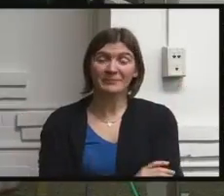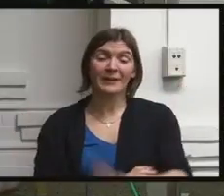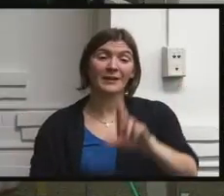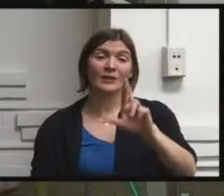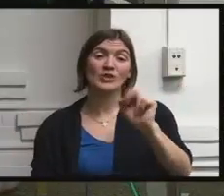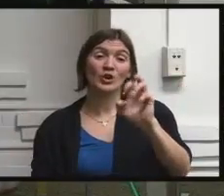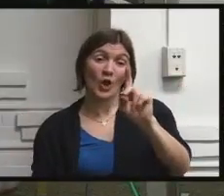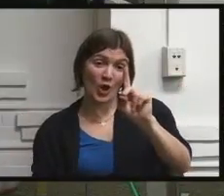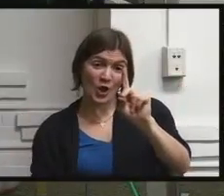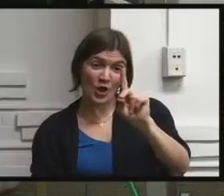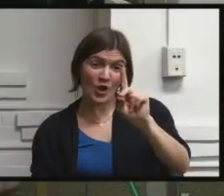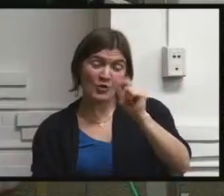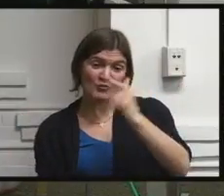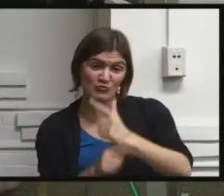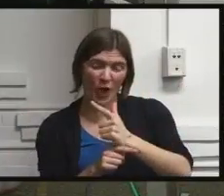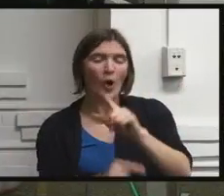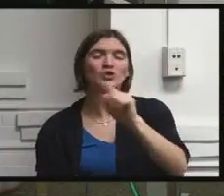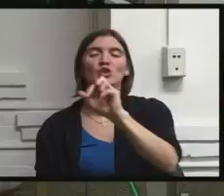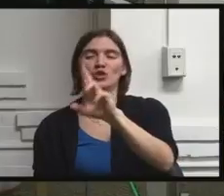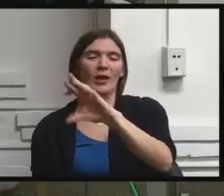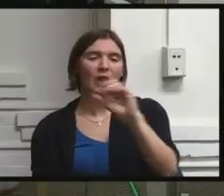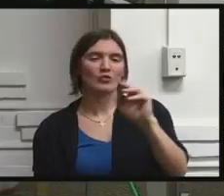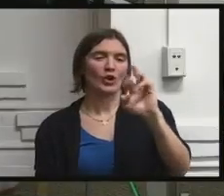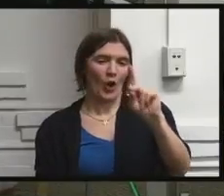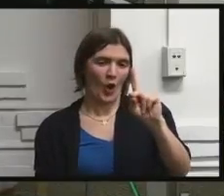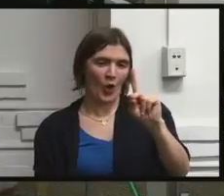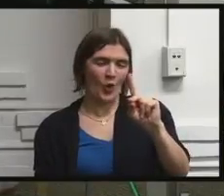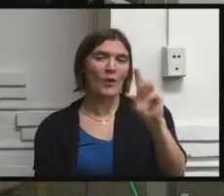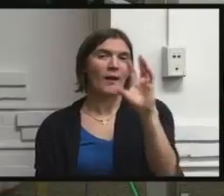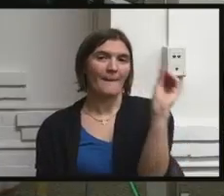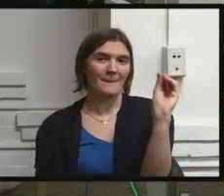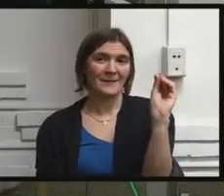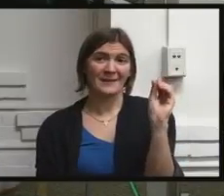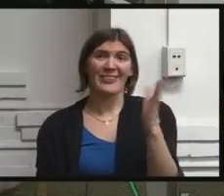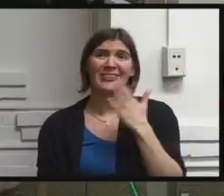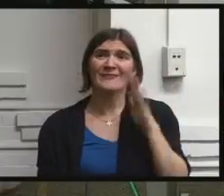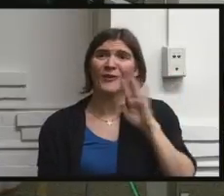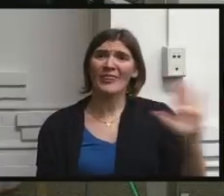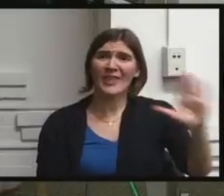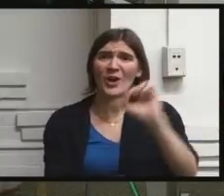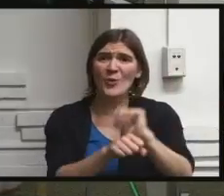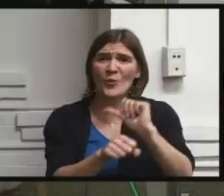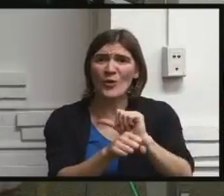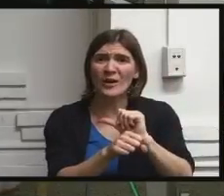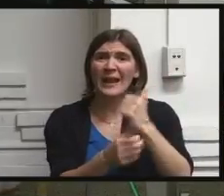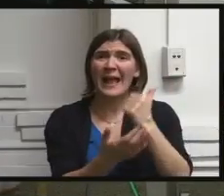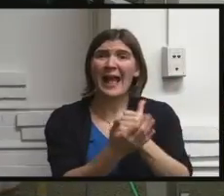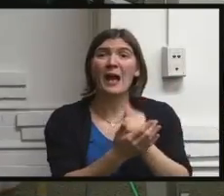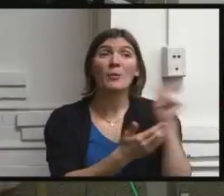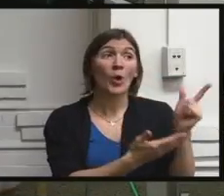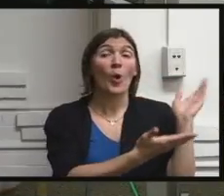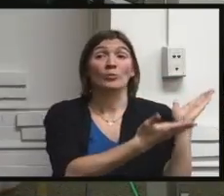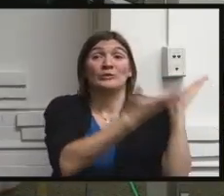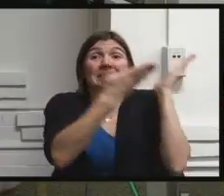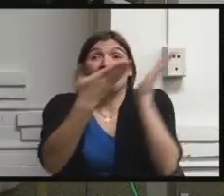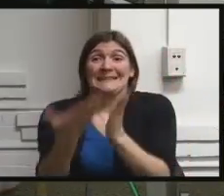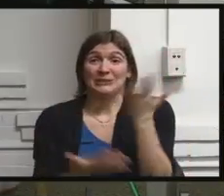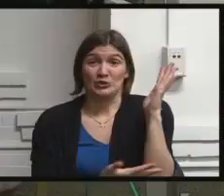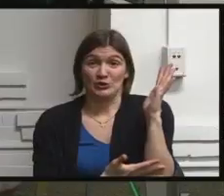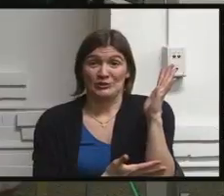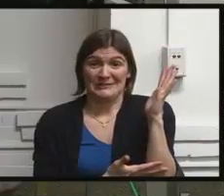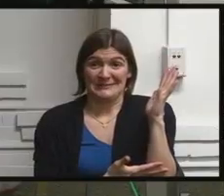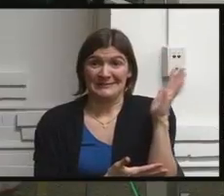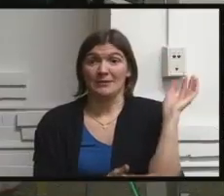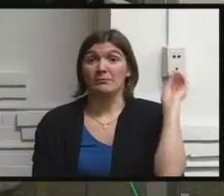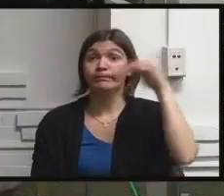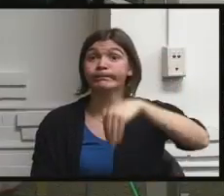Renau and Turner for their service in picking up the tree up in Dummerston and delivering